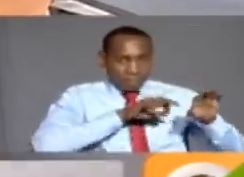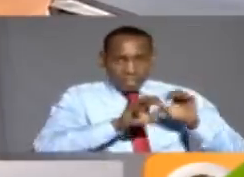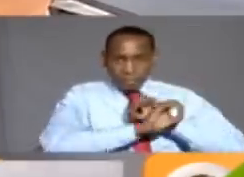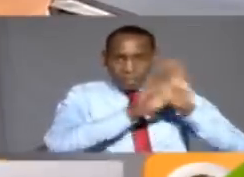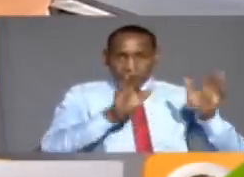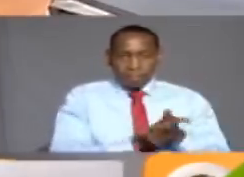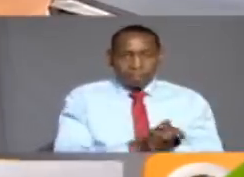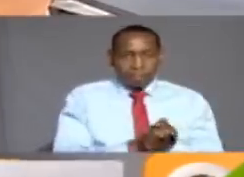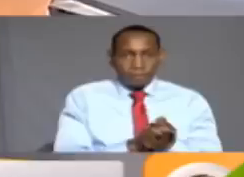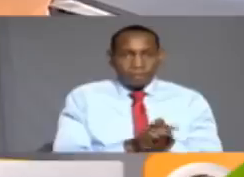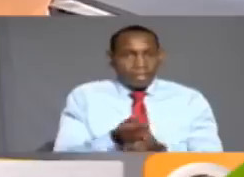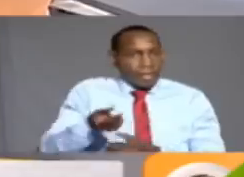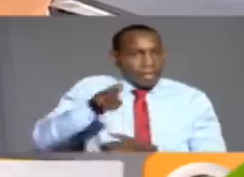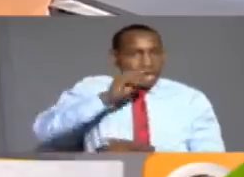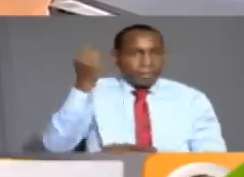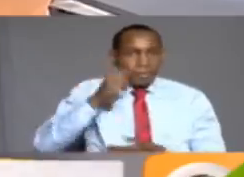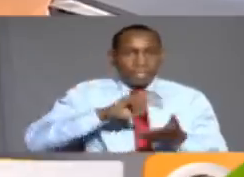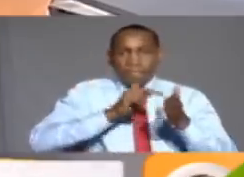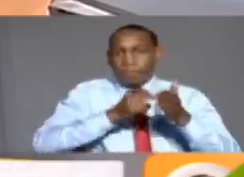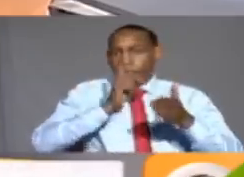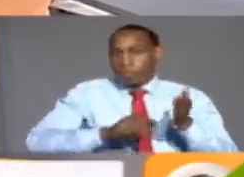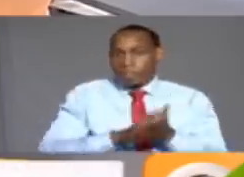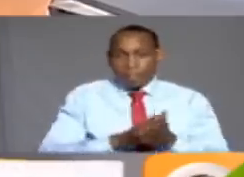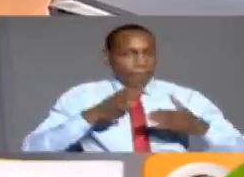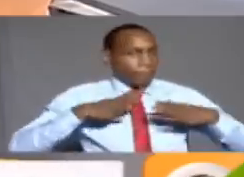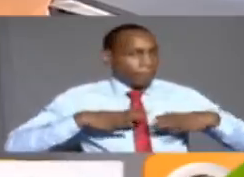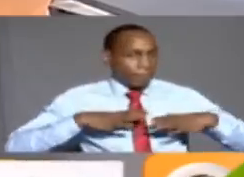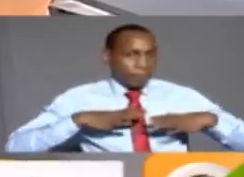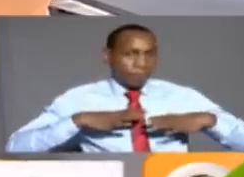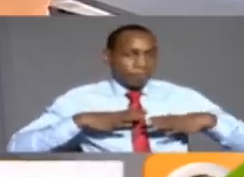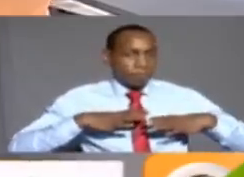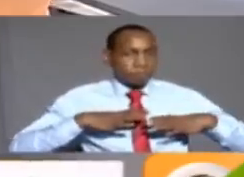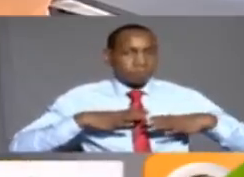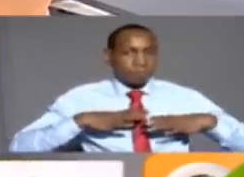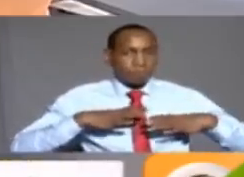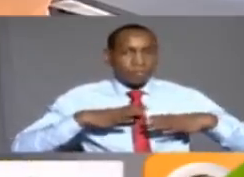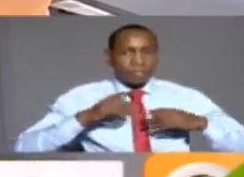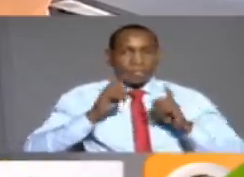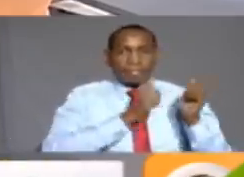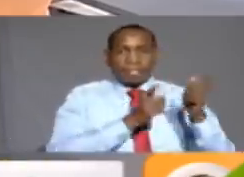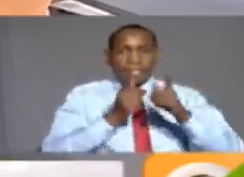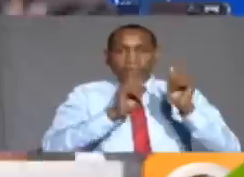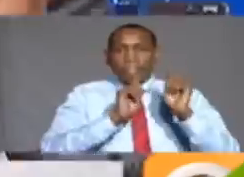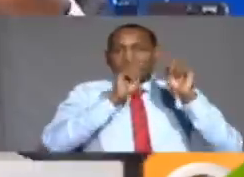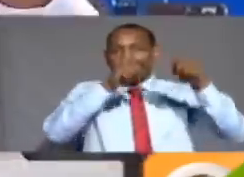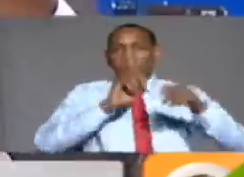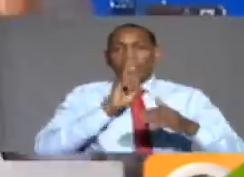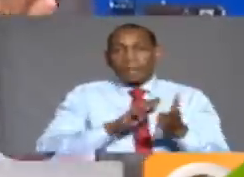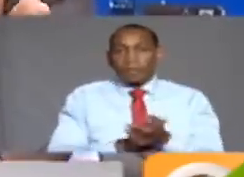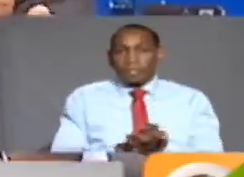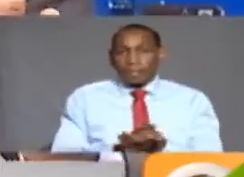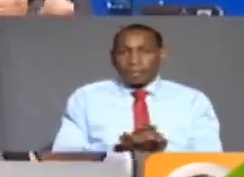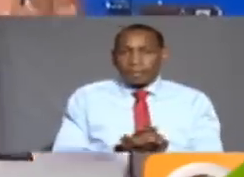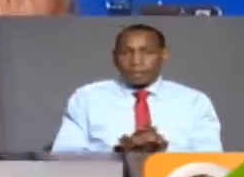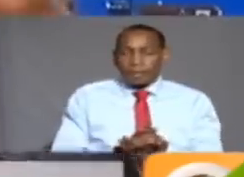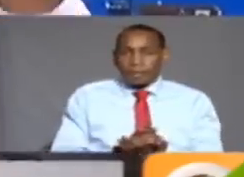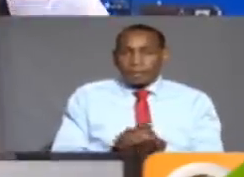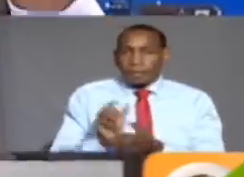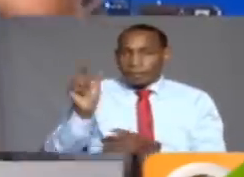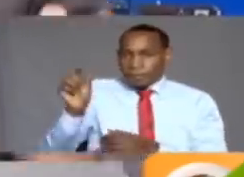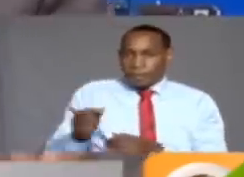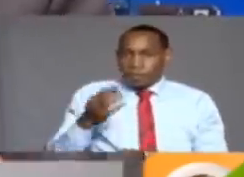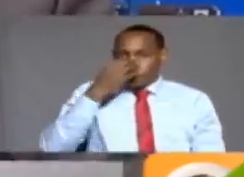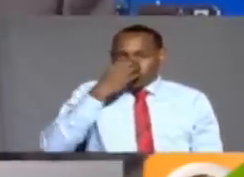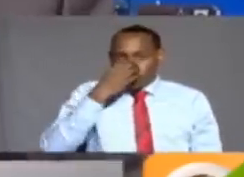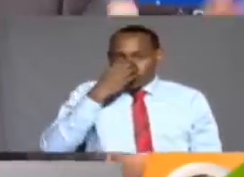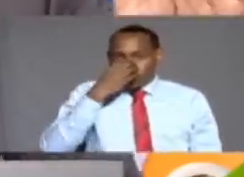to spice it up with politics. You mean when people now, the so-called Tanga Tanga squad come there and say, our man is Deputy President William Ruto,